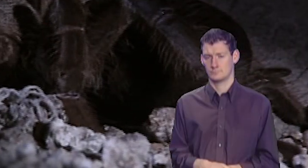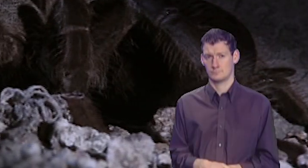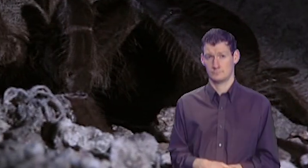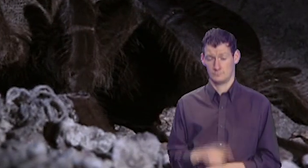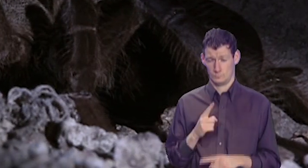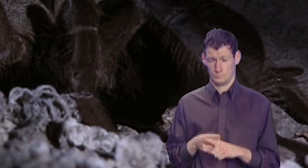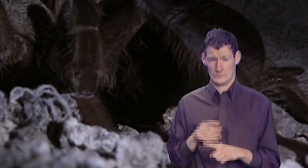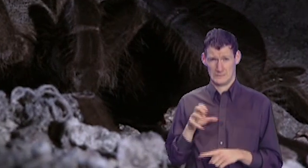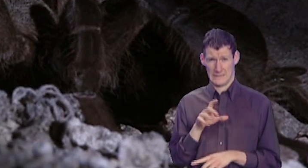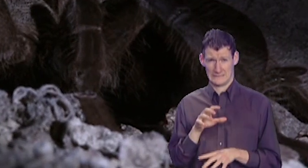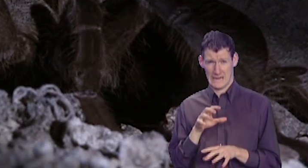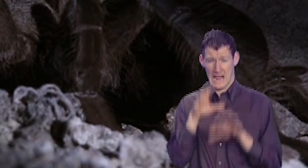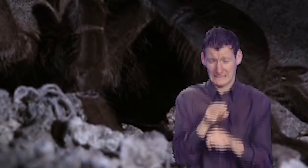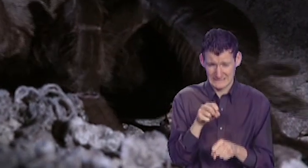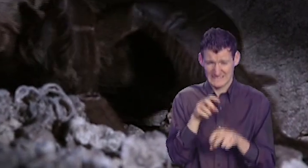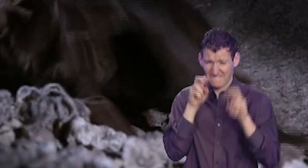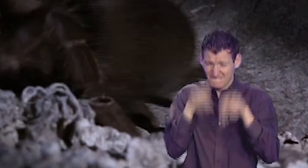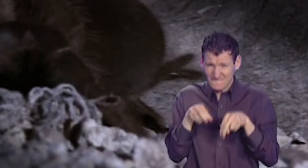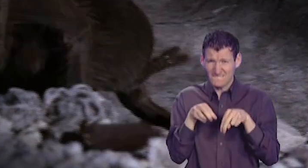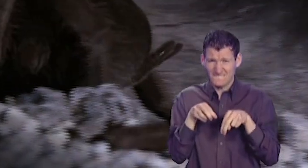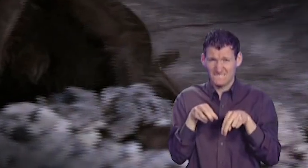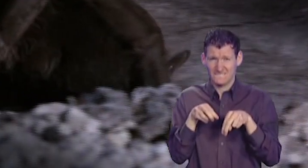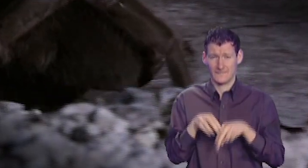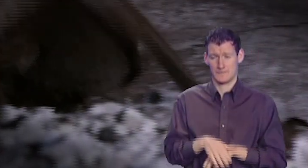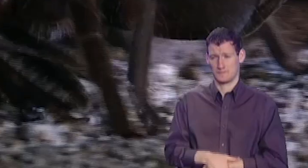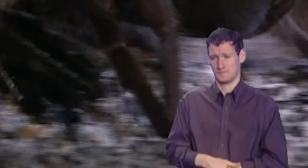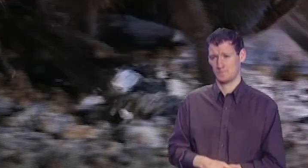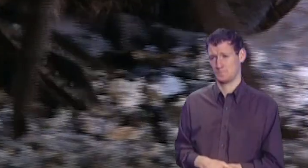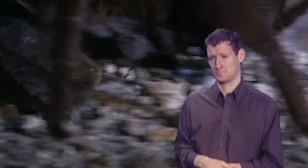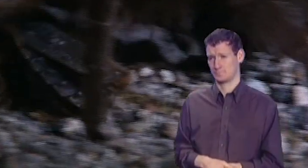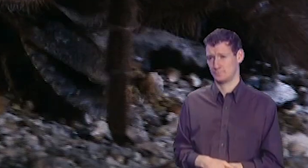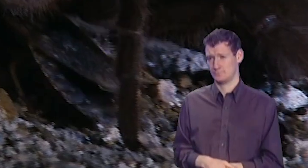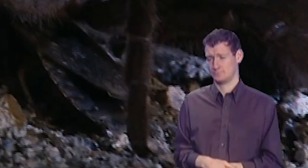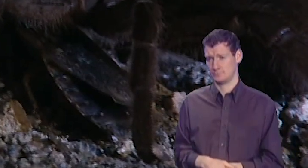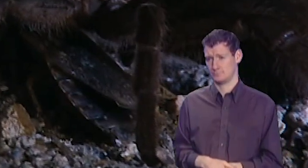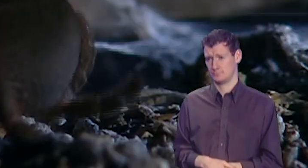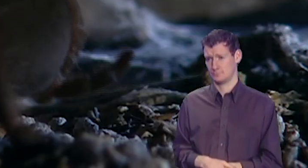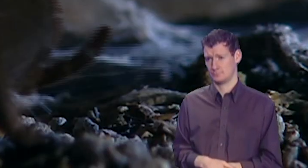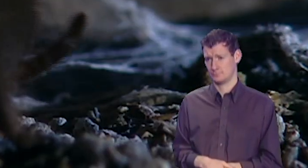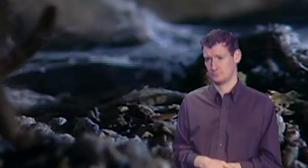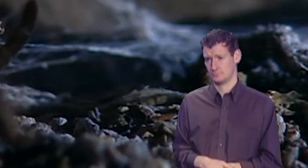Within the blink of an eye, the spider pounces and impales its prey on its deadly fangs.